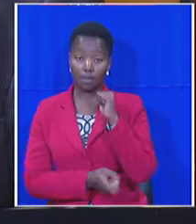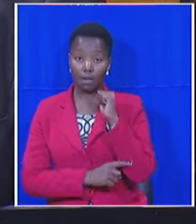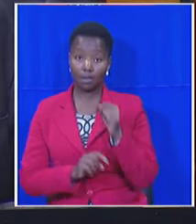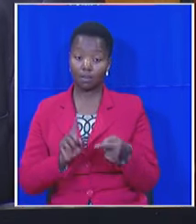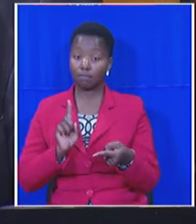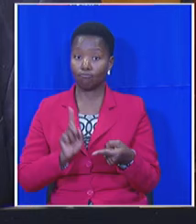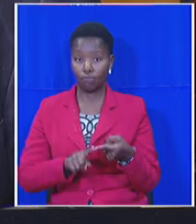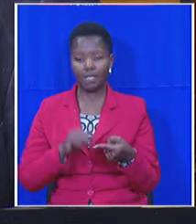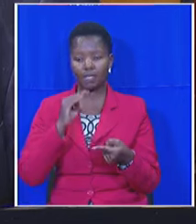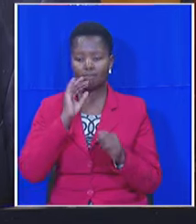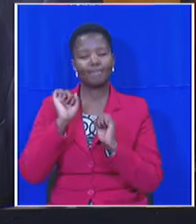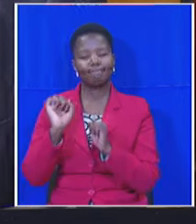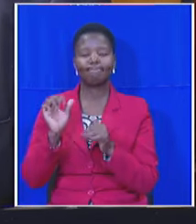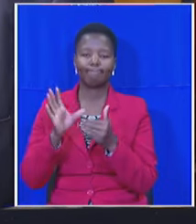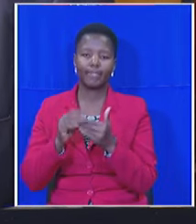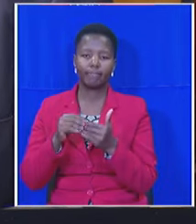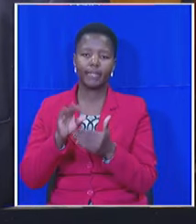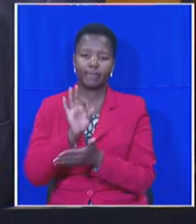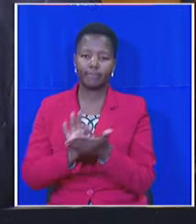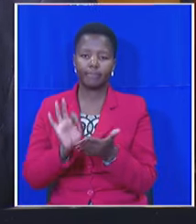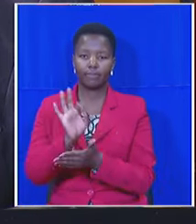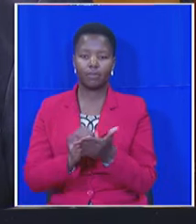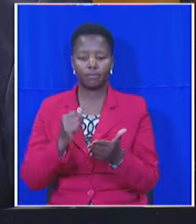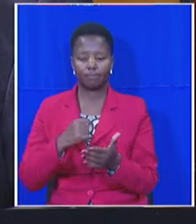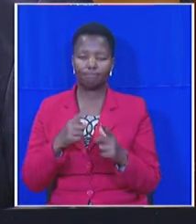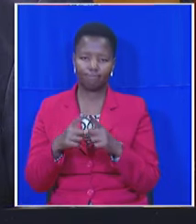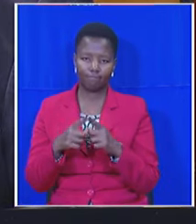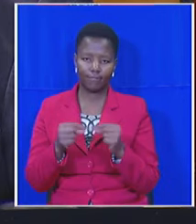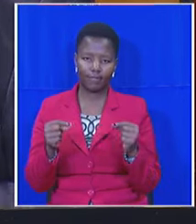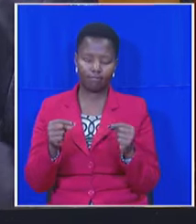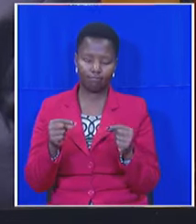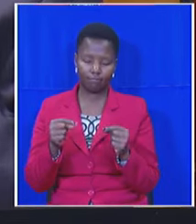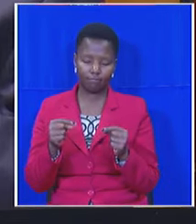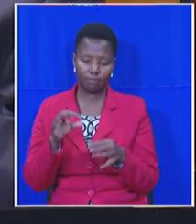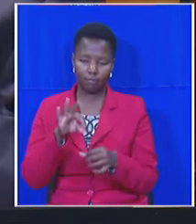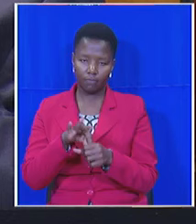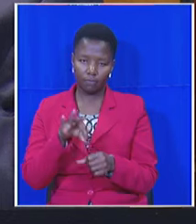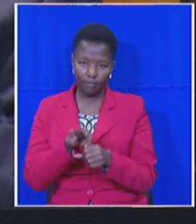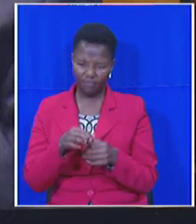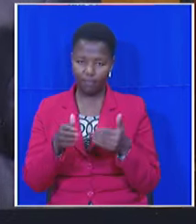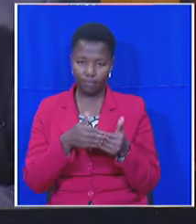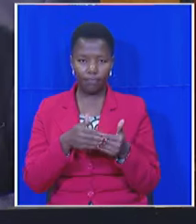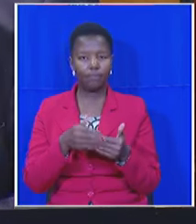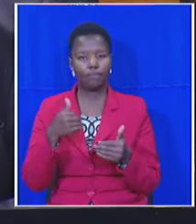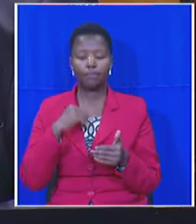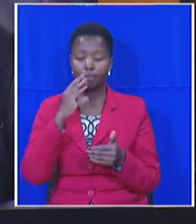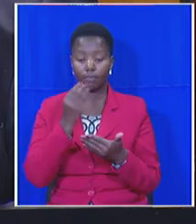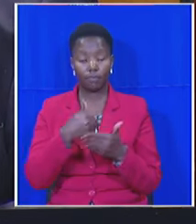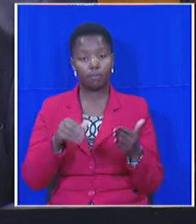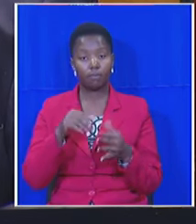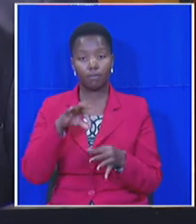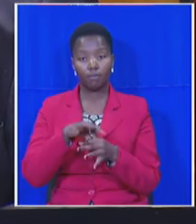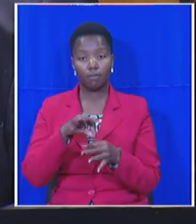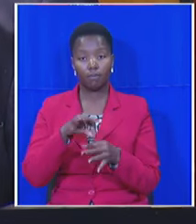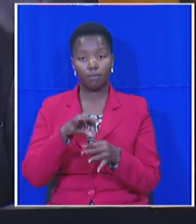the member's vote when the voting session is closed by the chair. The question before the House is that vote number 4 be agreed